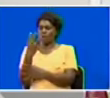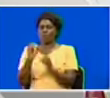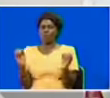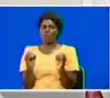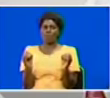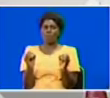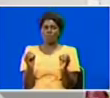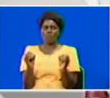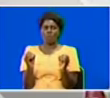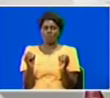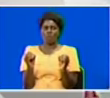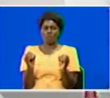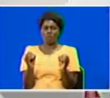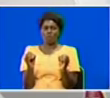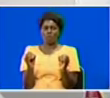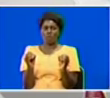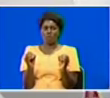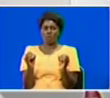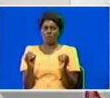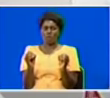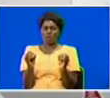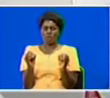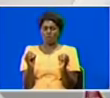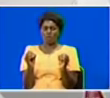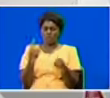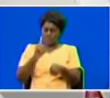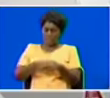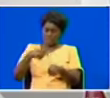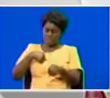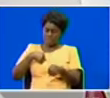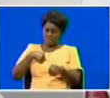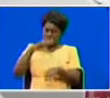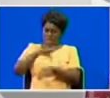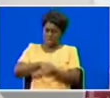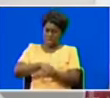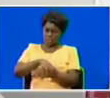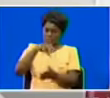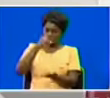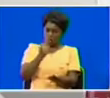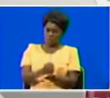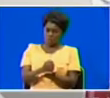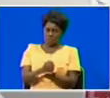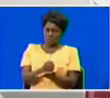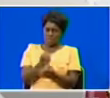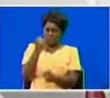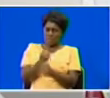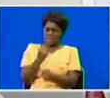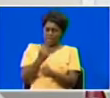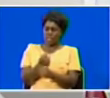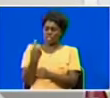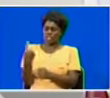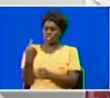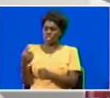Mariga, Oliech. Mm-hmm. So when I become the member of parliament for Starehe, I ensure that every ward has an artificial turf